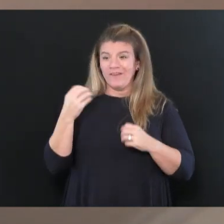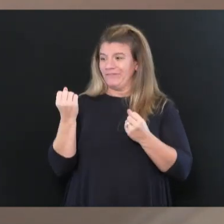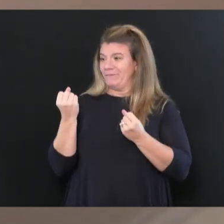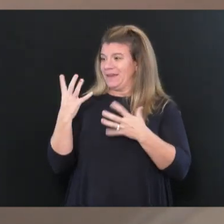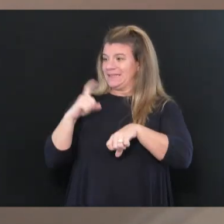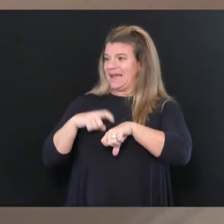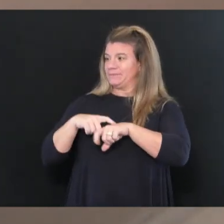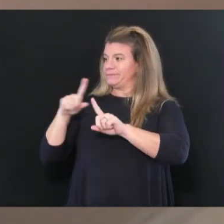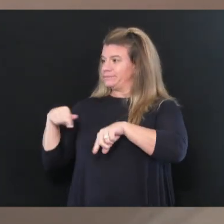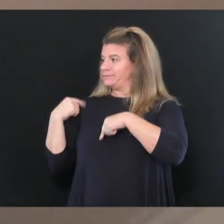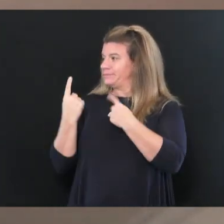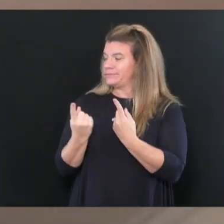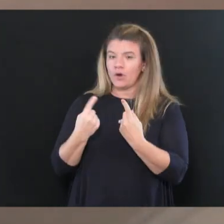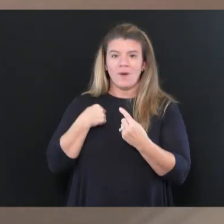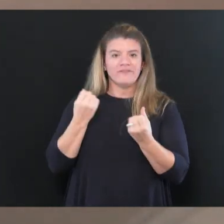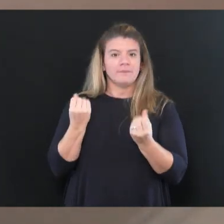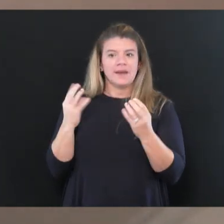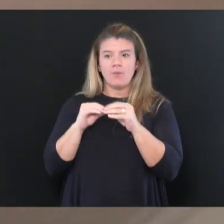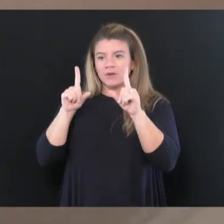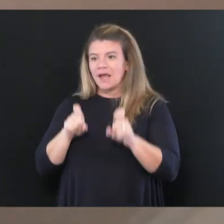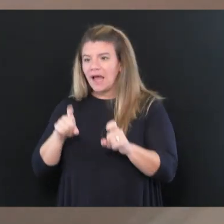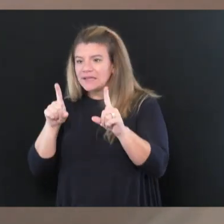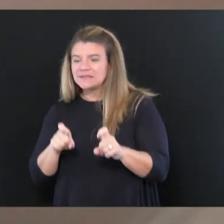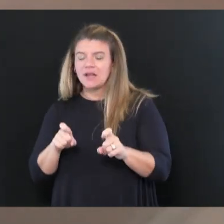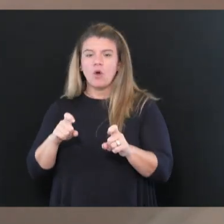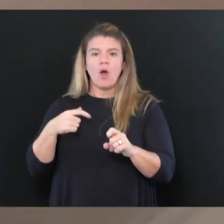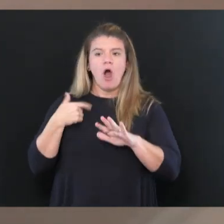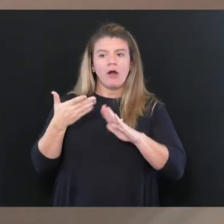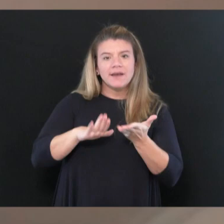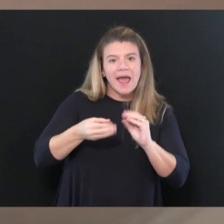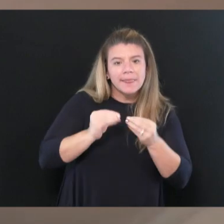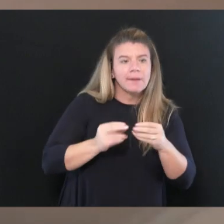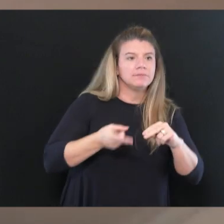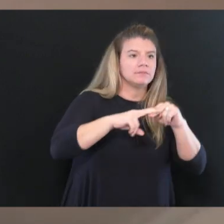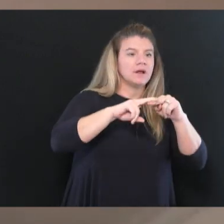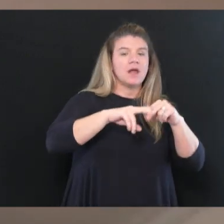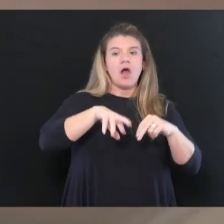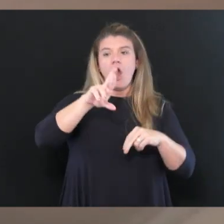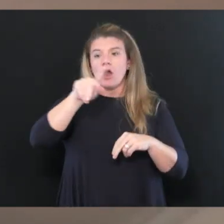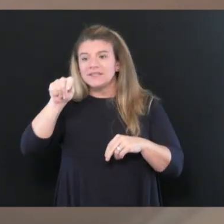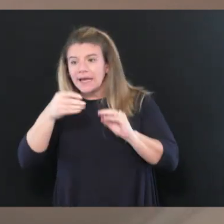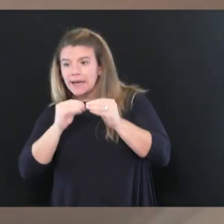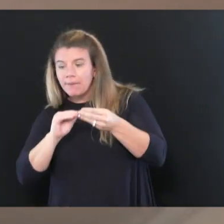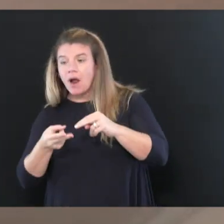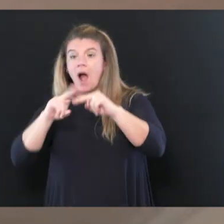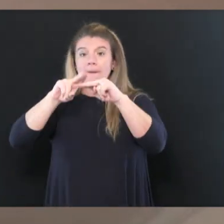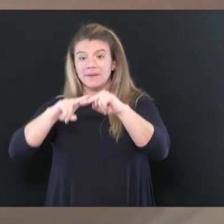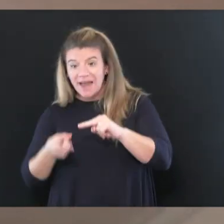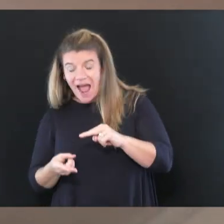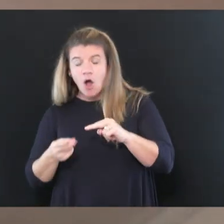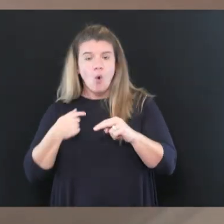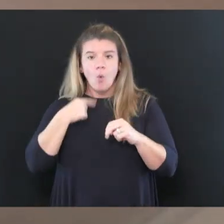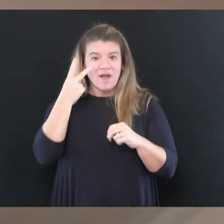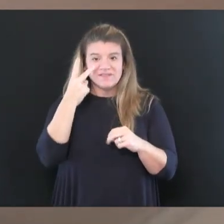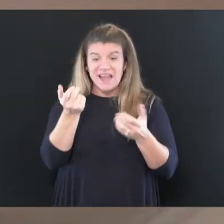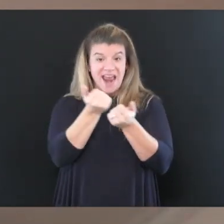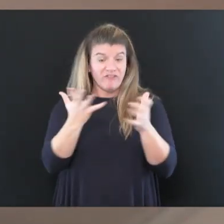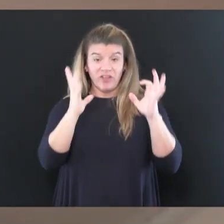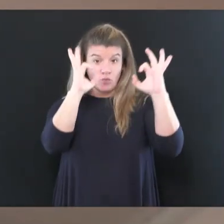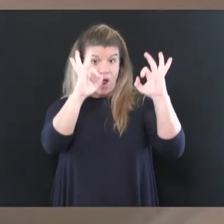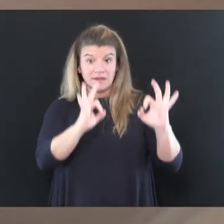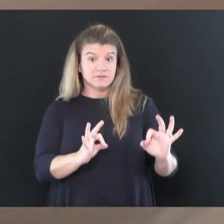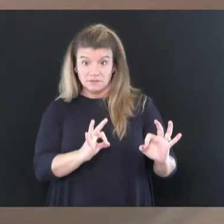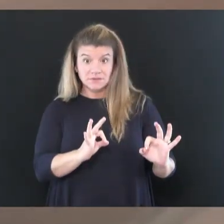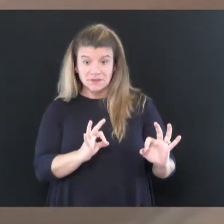tests. We've seen our RT value increase. We've seen our death rate decrease, which is exactly what we want to see. And we've seen